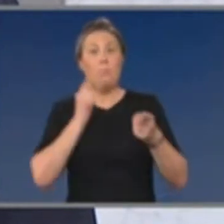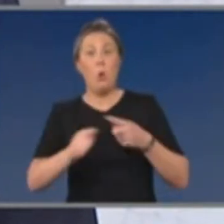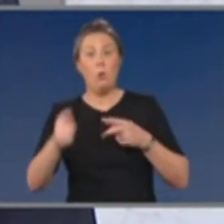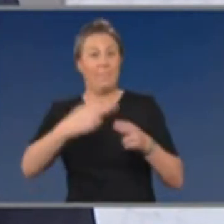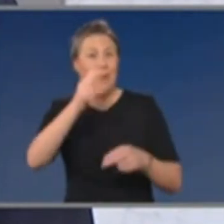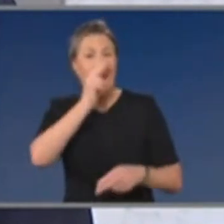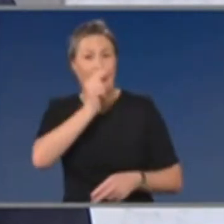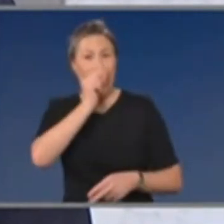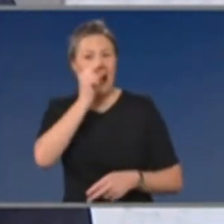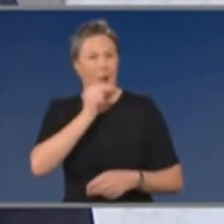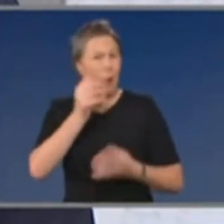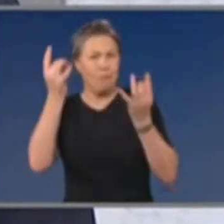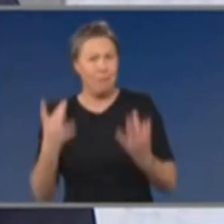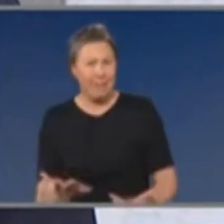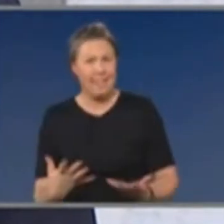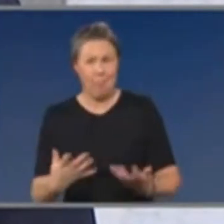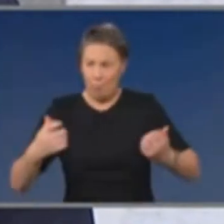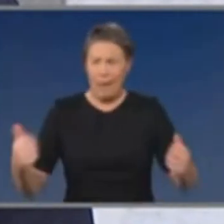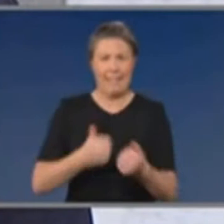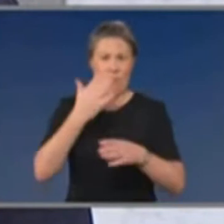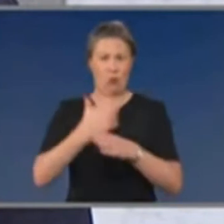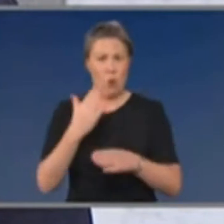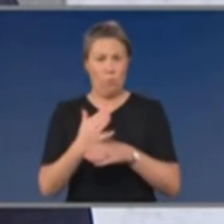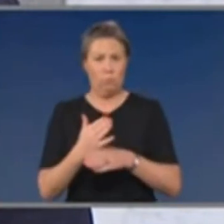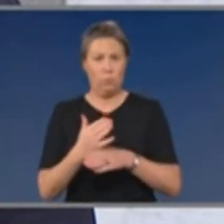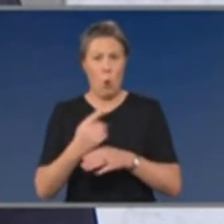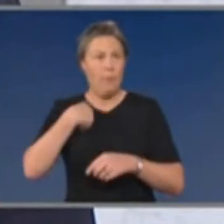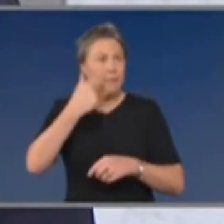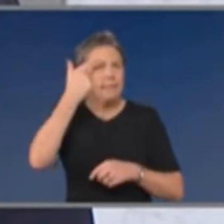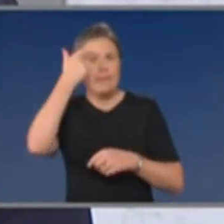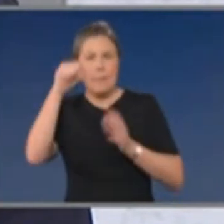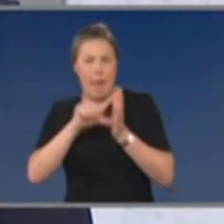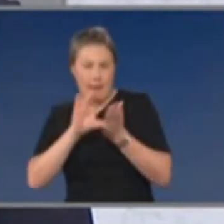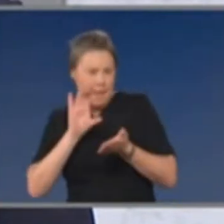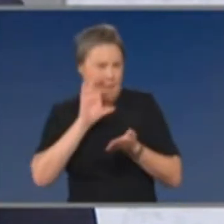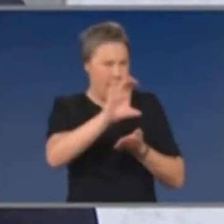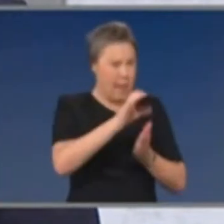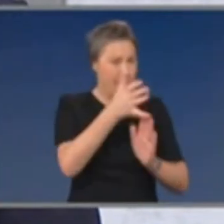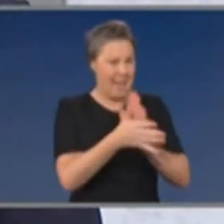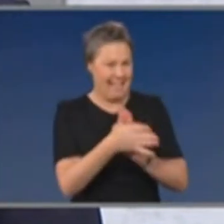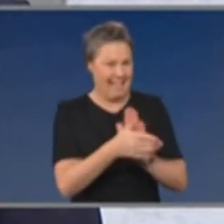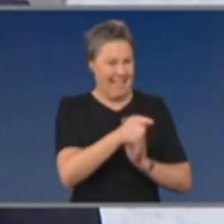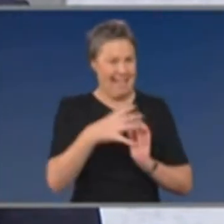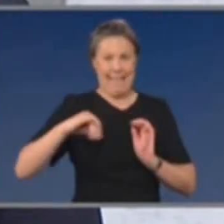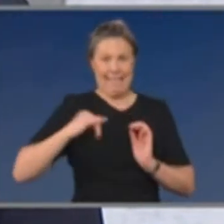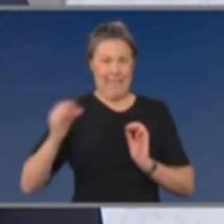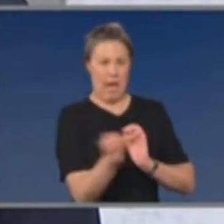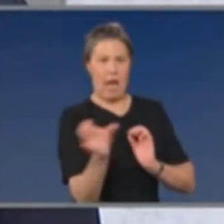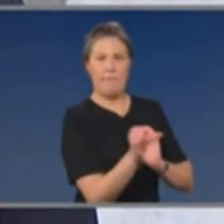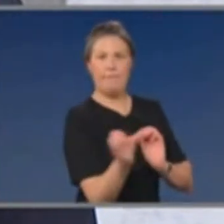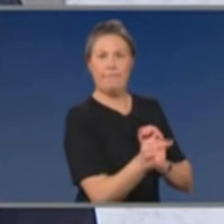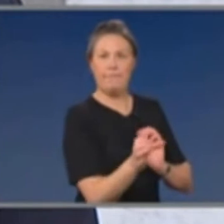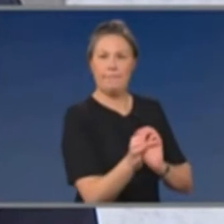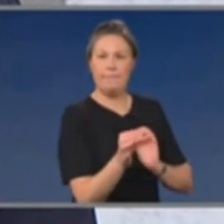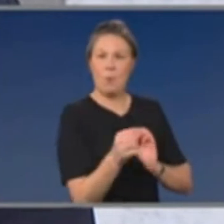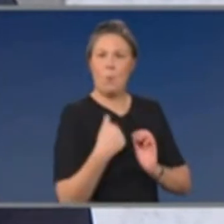young people. And so we were seeing employment created in our economy. It was one of the biggest successes of the economy at that time.